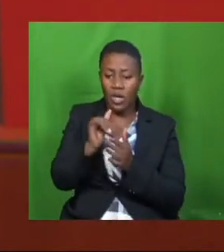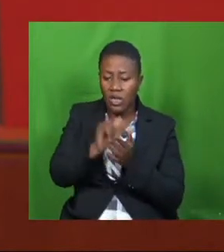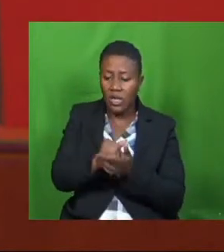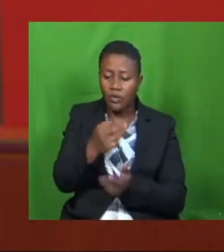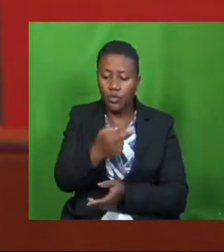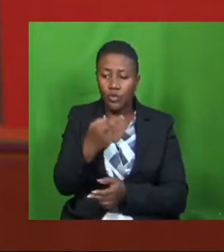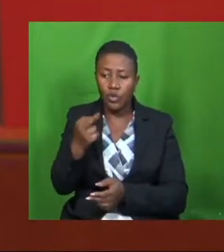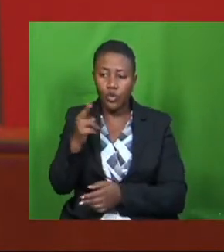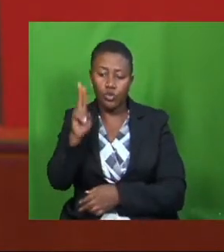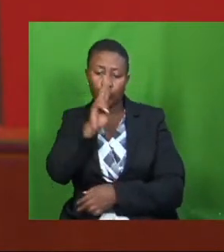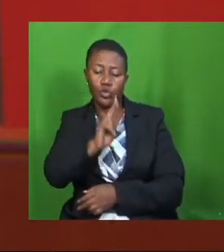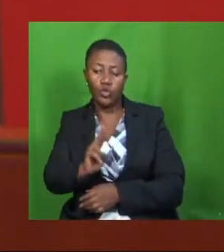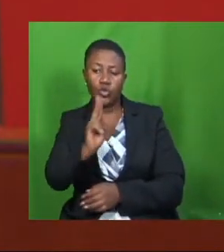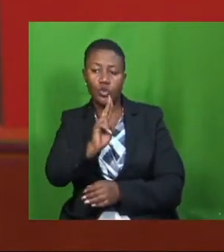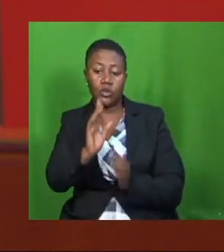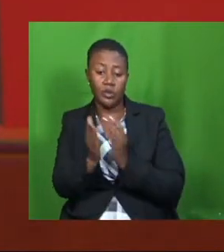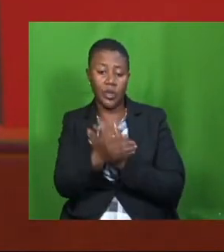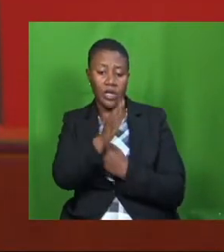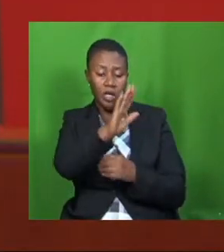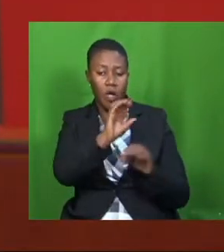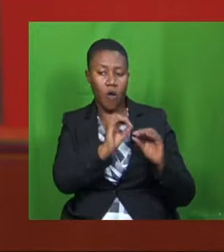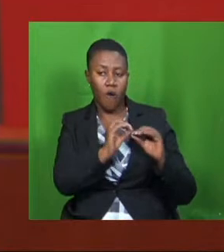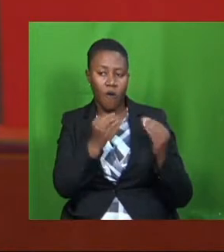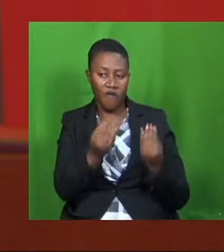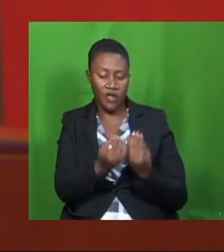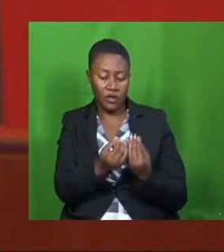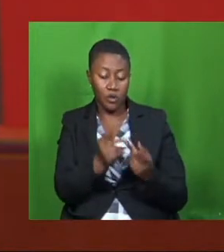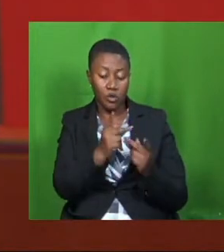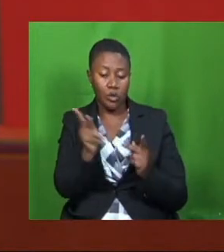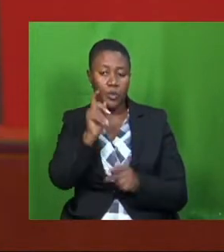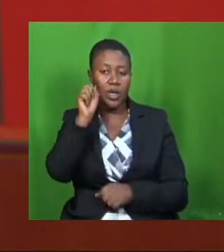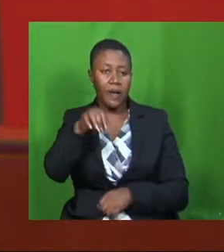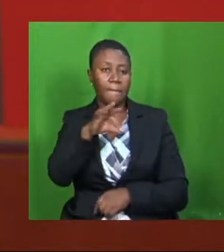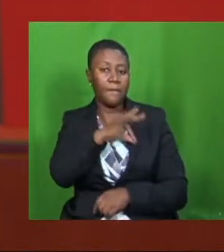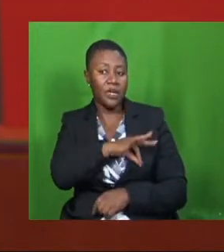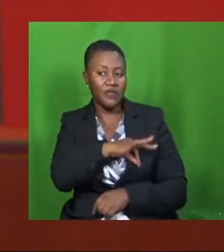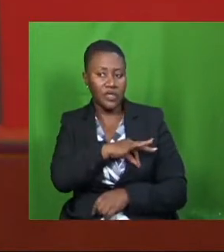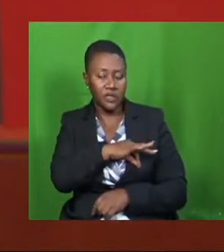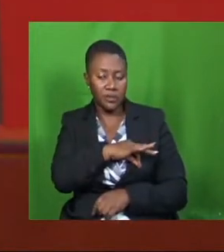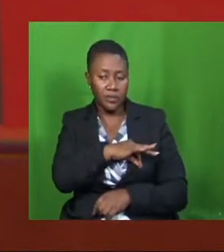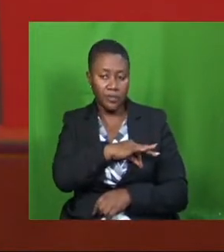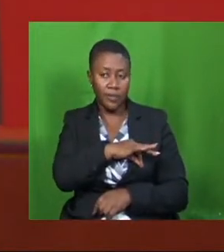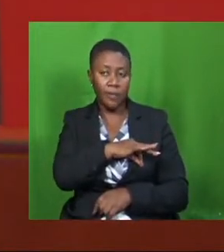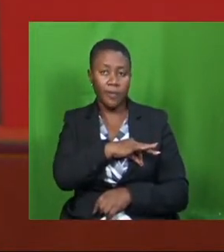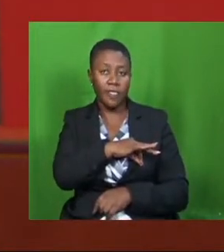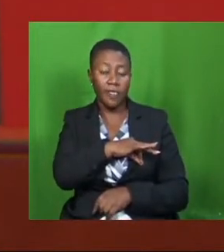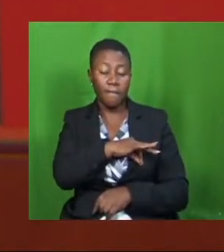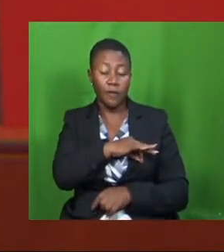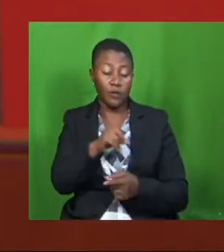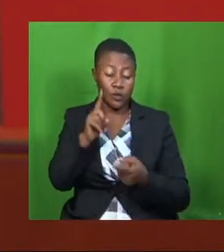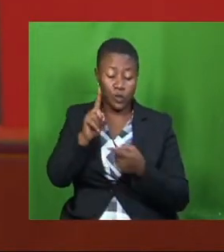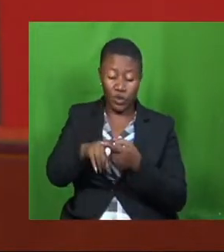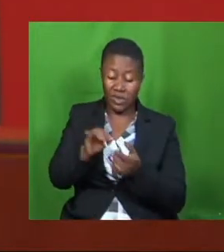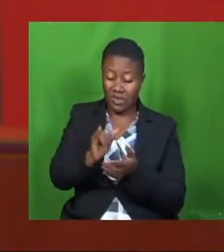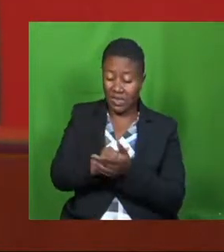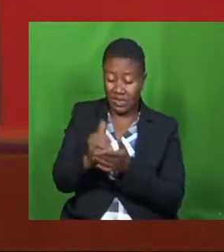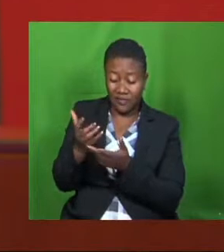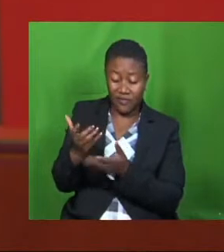question from the House. In practice, we have, with the full